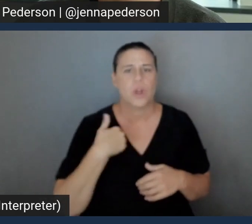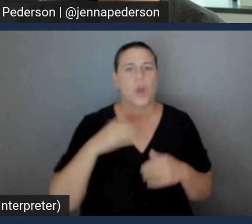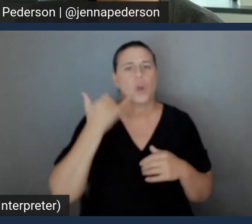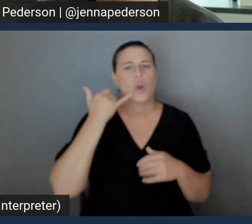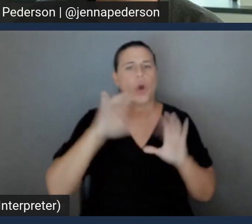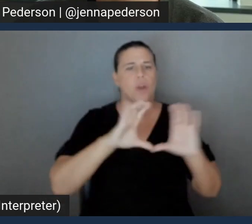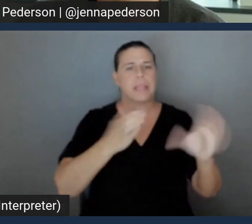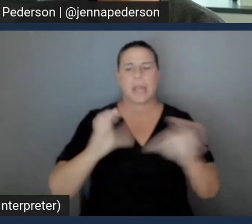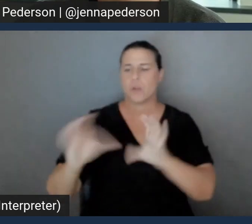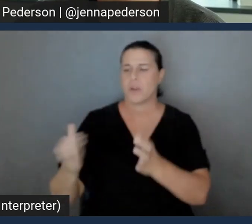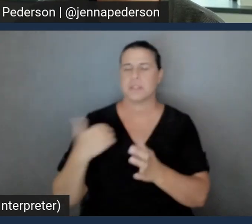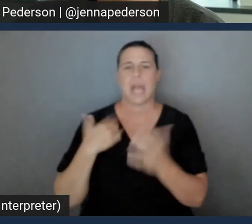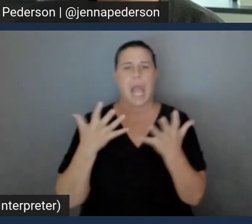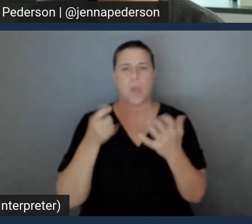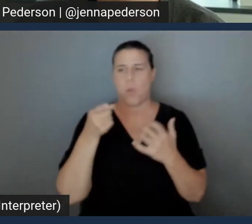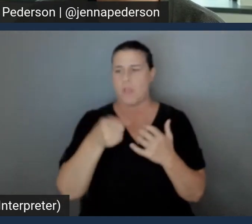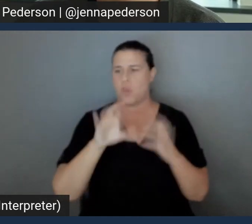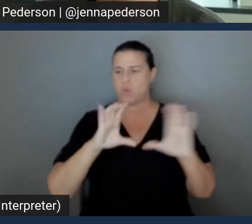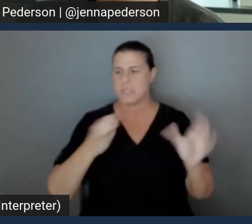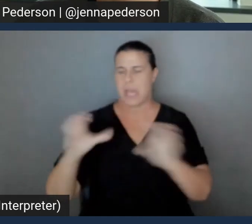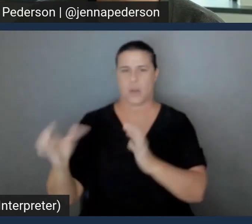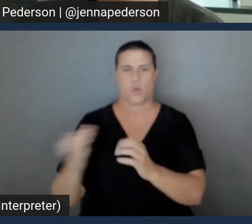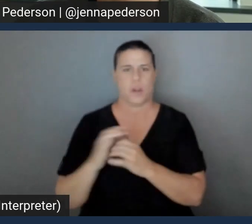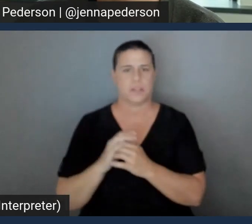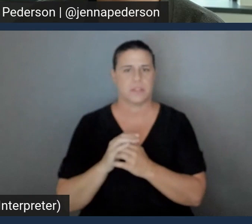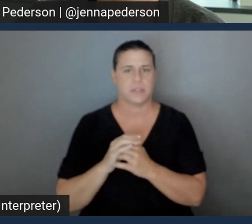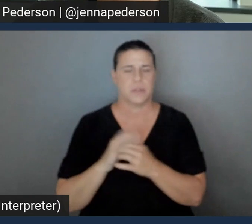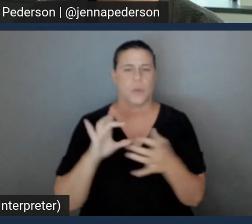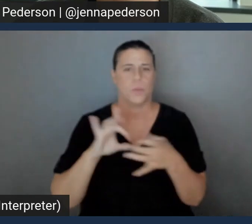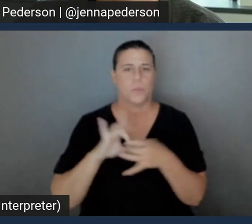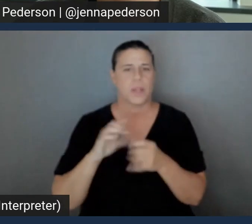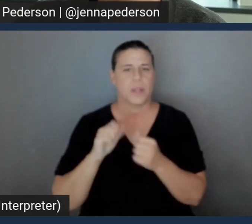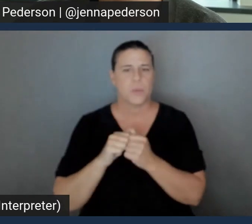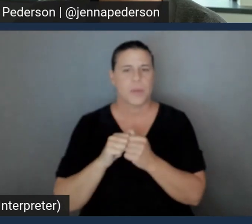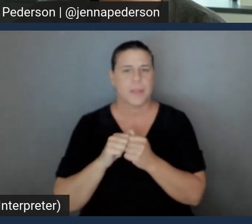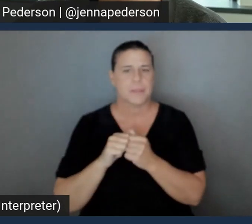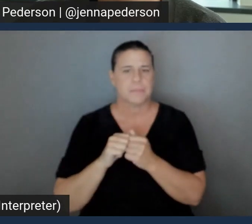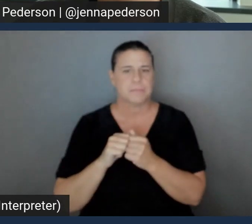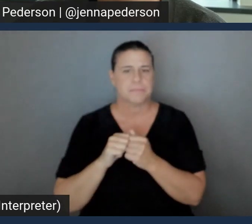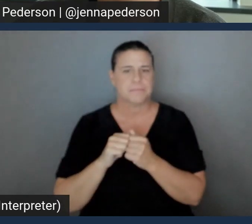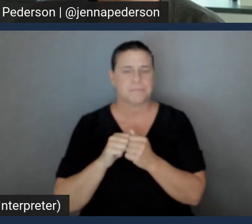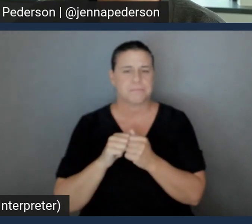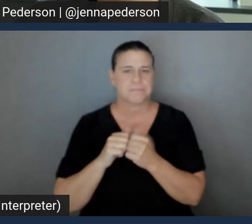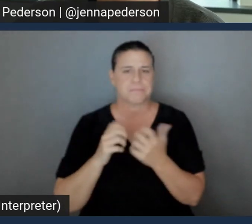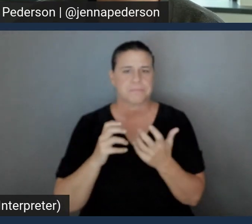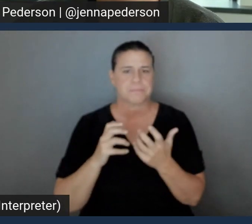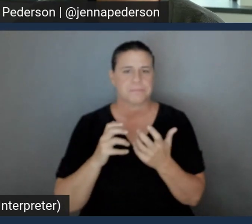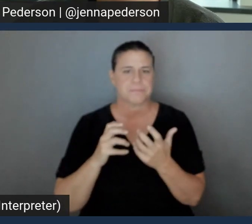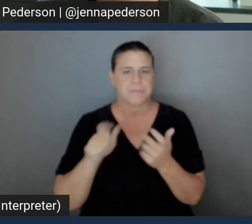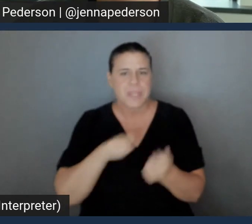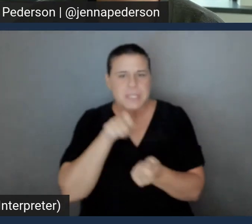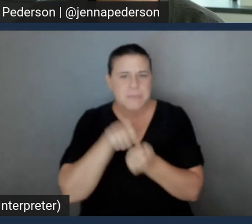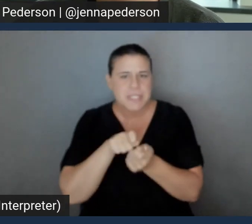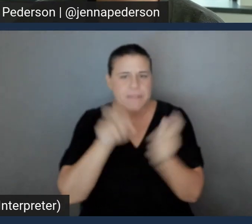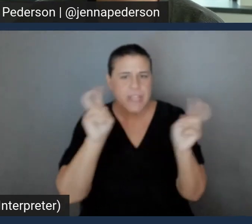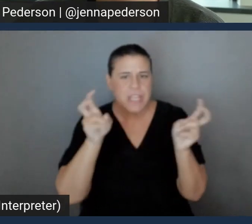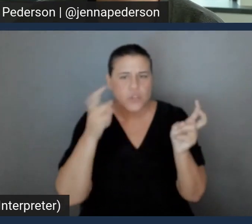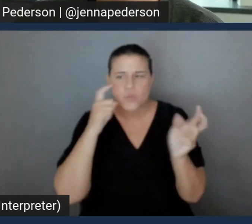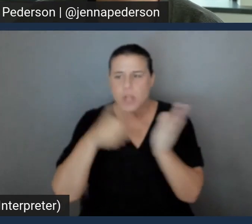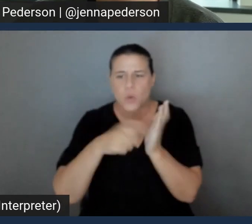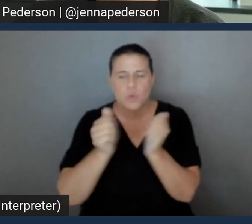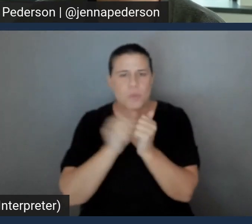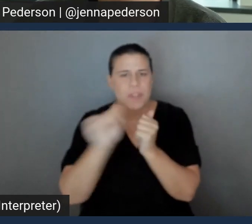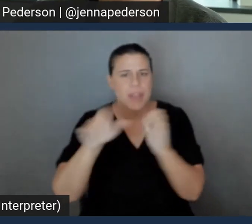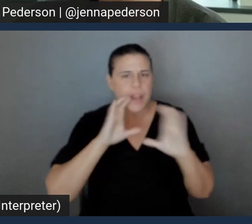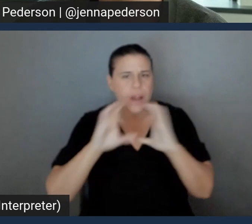hey, I want to categorize these calls based on the type of issues that are seen on this, these particular conversations. Or maybe I want to